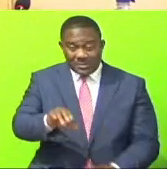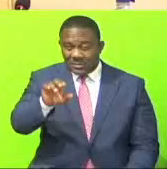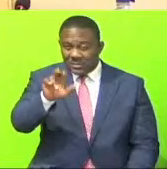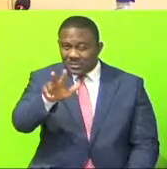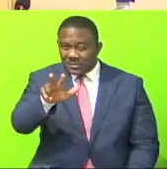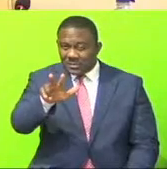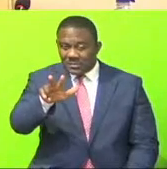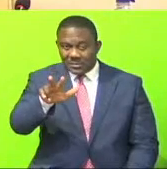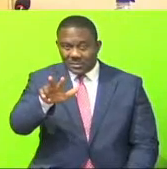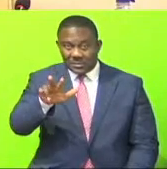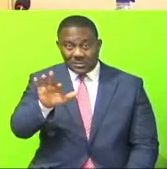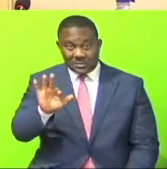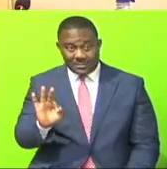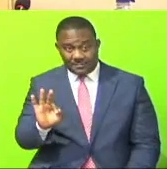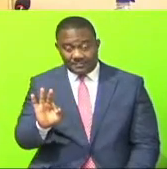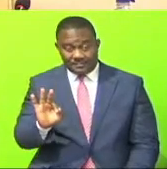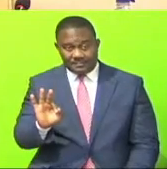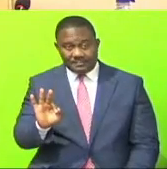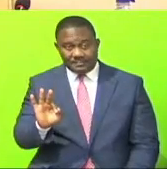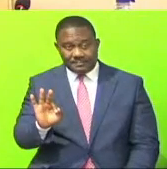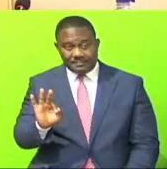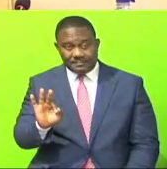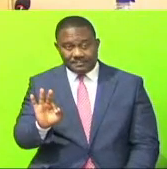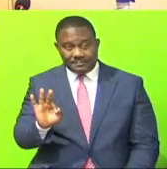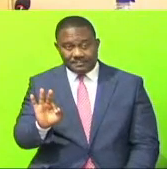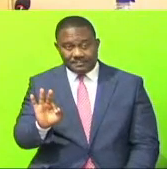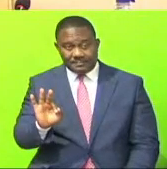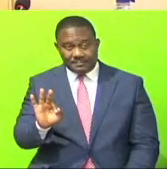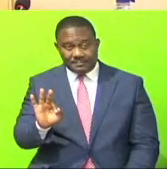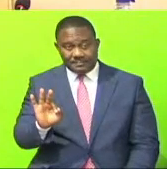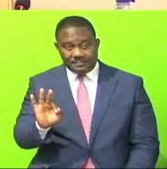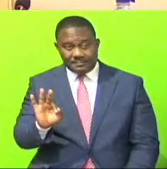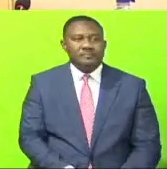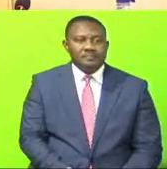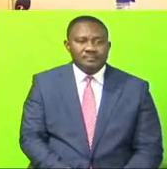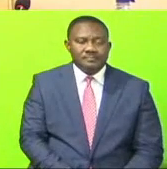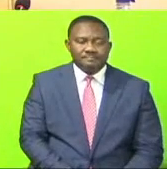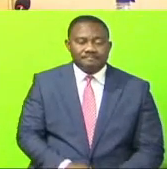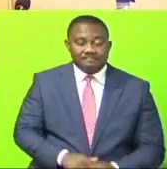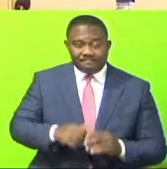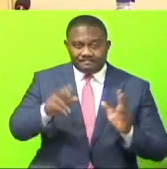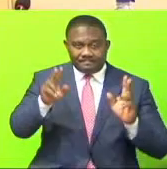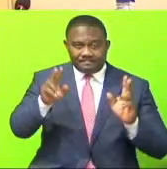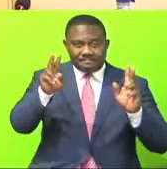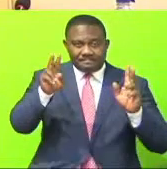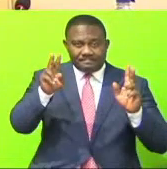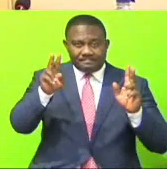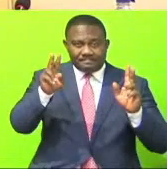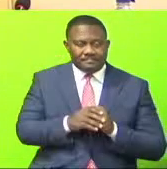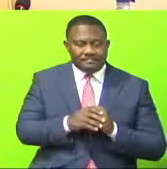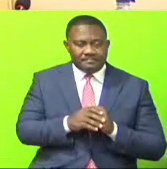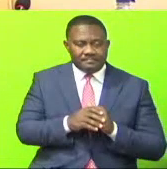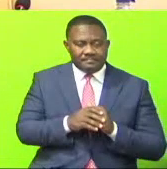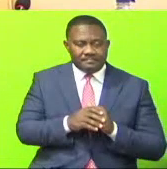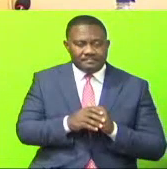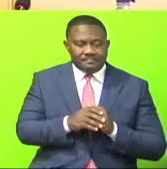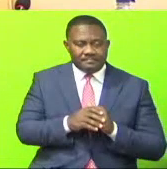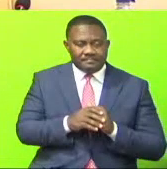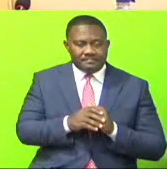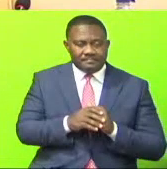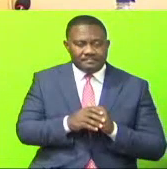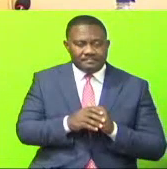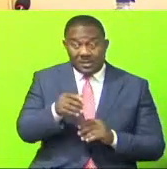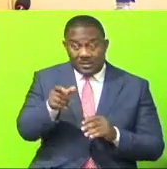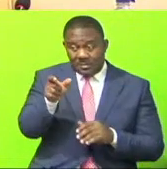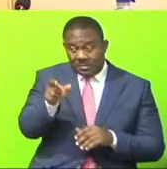note, forfeiture of membership. And Mr. Speaker, it reads, a member of the party